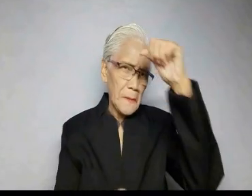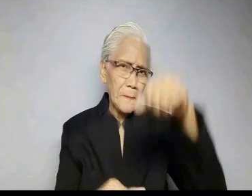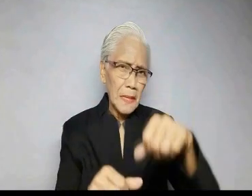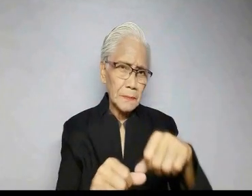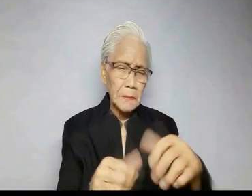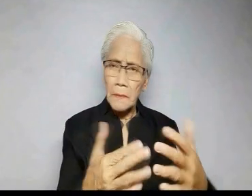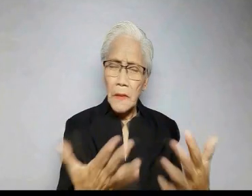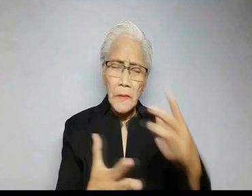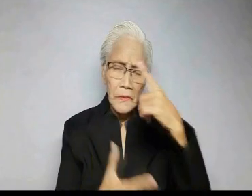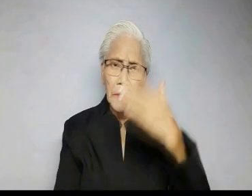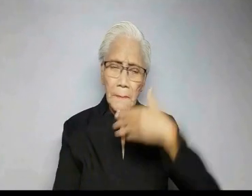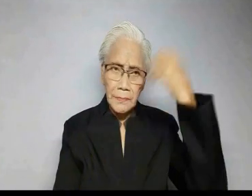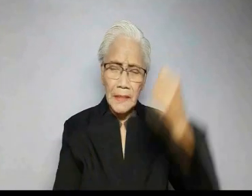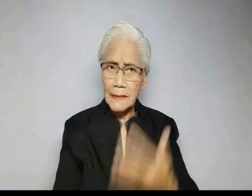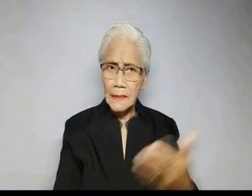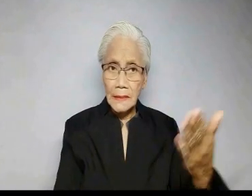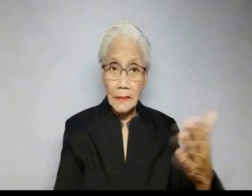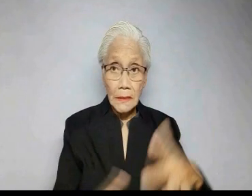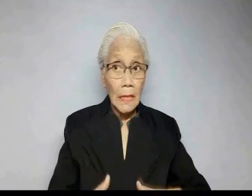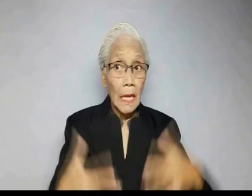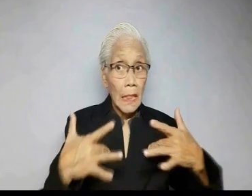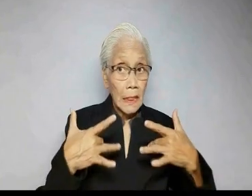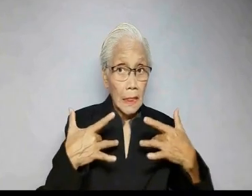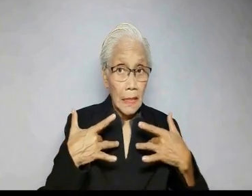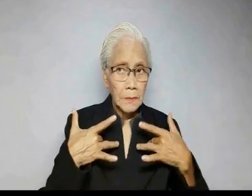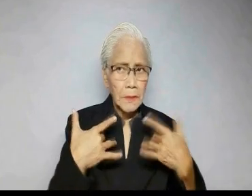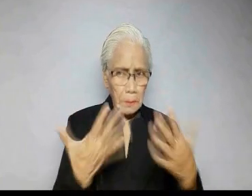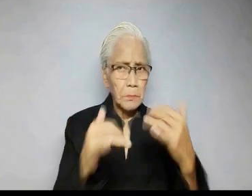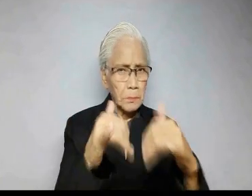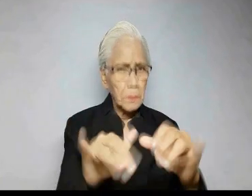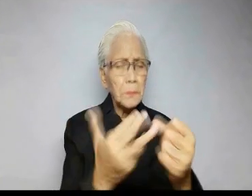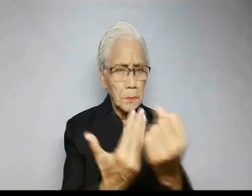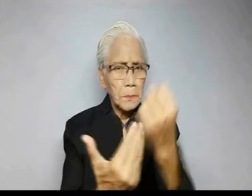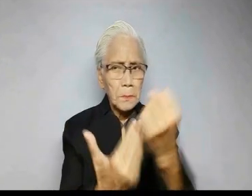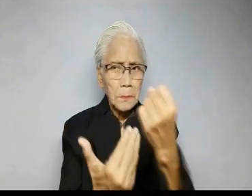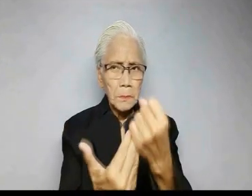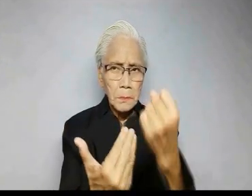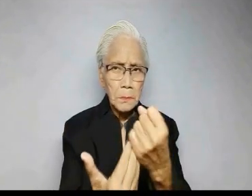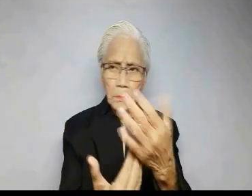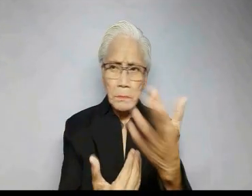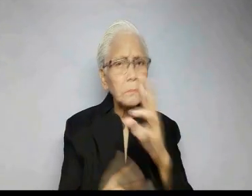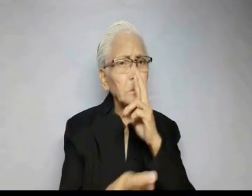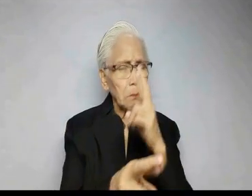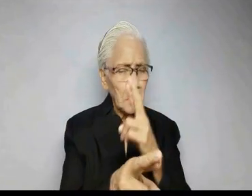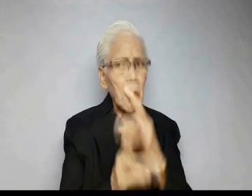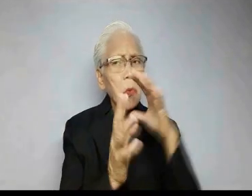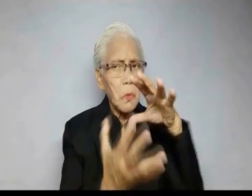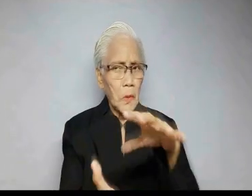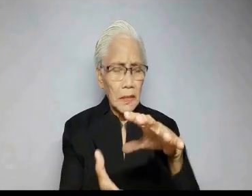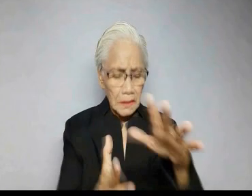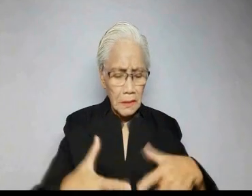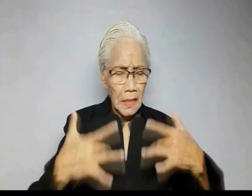the best things in life are still the simplest ones, and that real wealth in life is